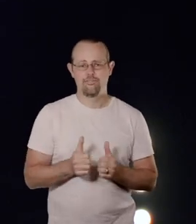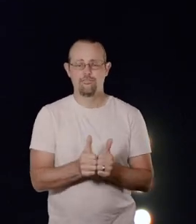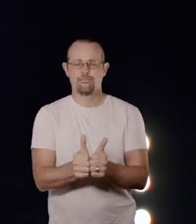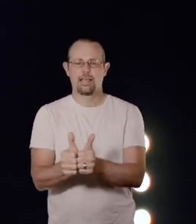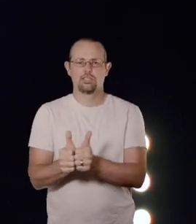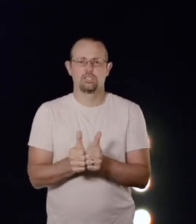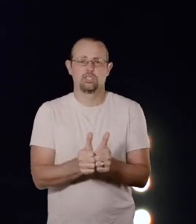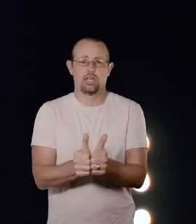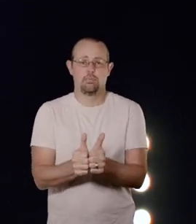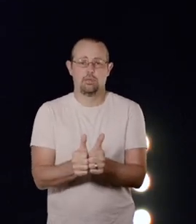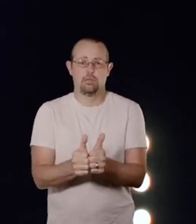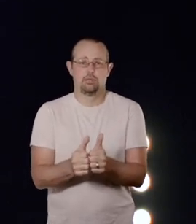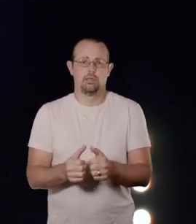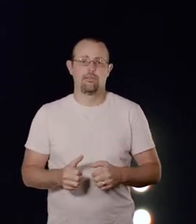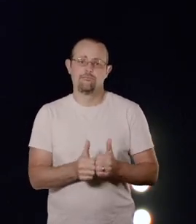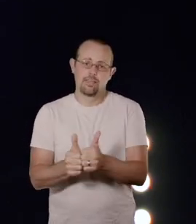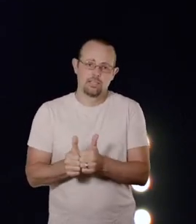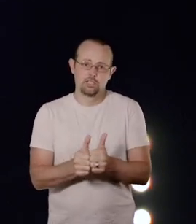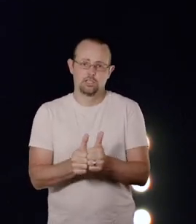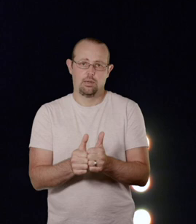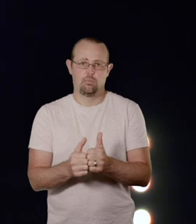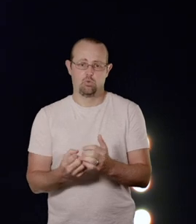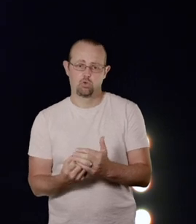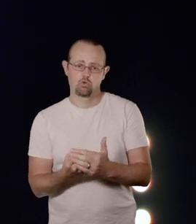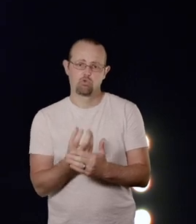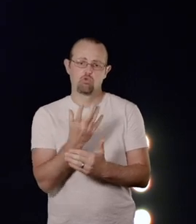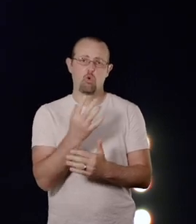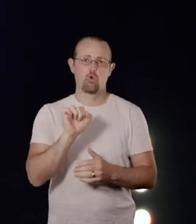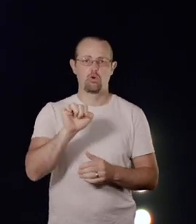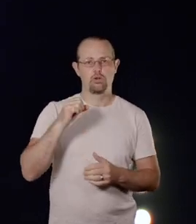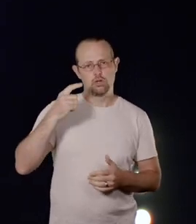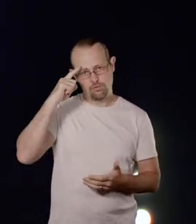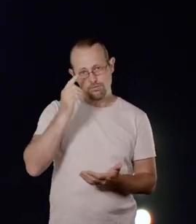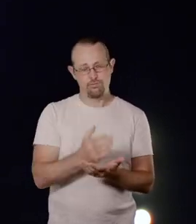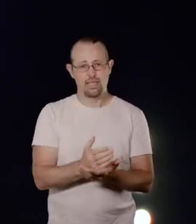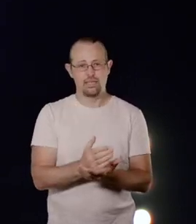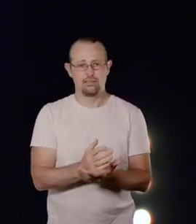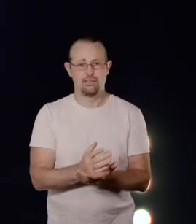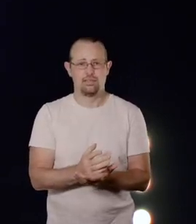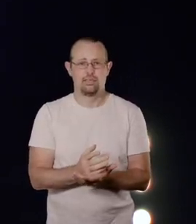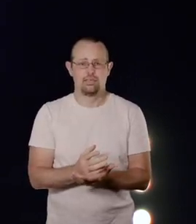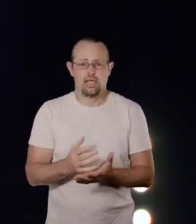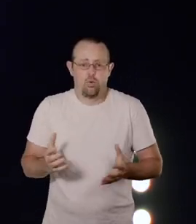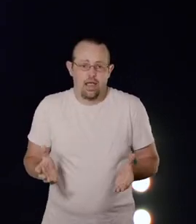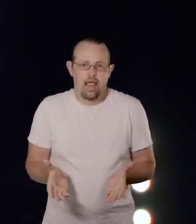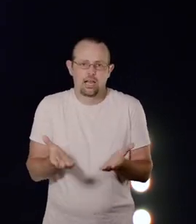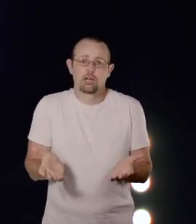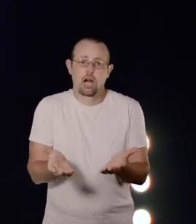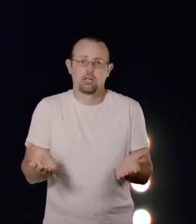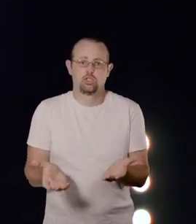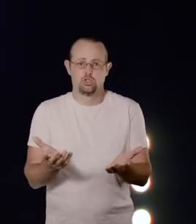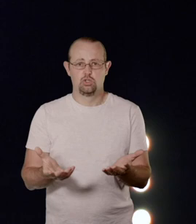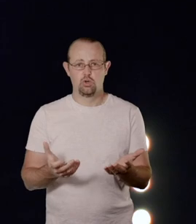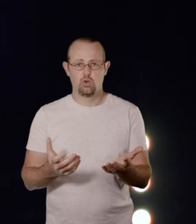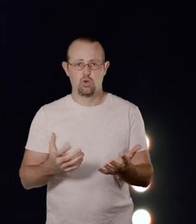your faith. It'll encourage your conversation if you've got the right kind of fellowship. It'll encourage you in your mood today. You'll also be